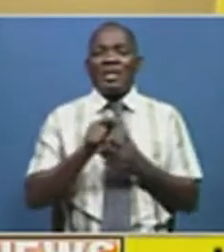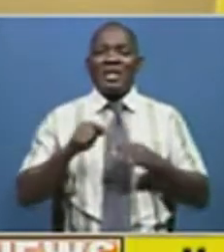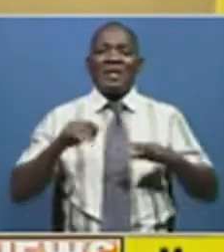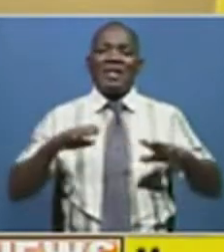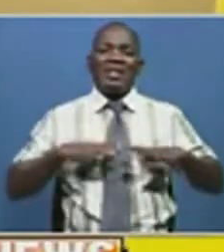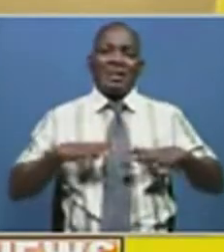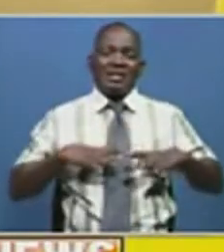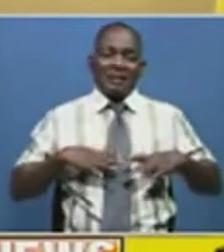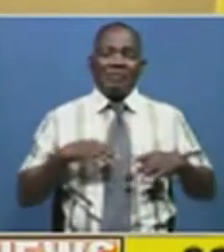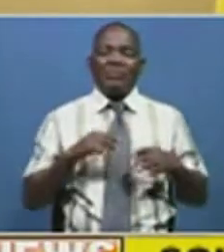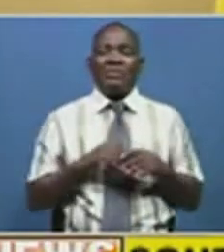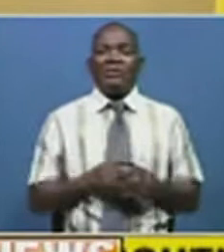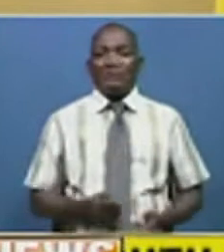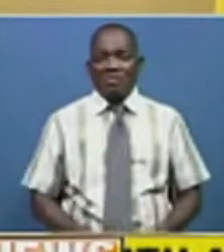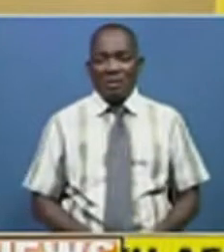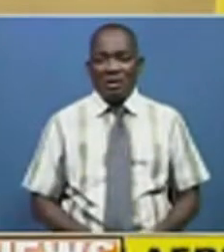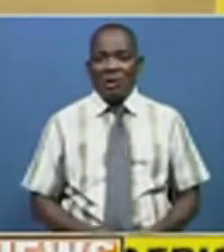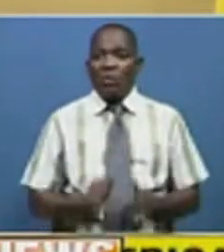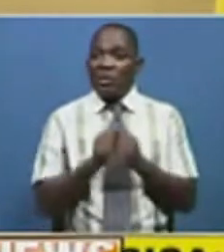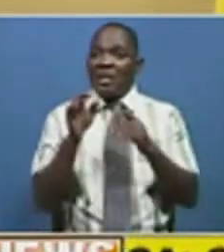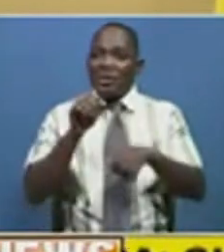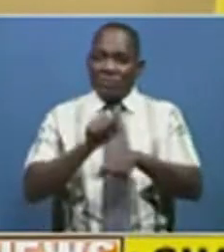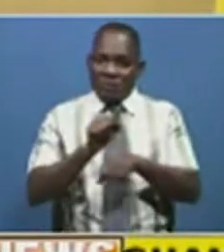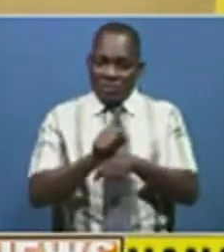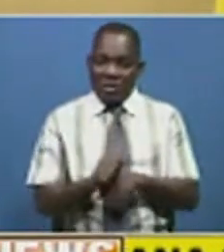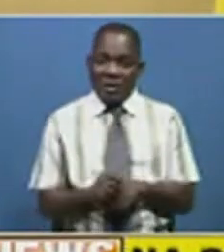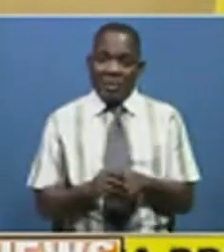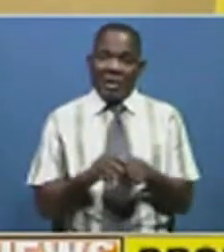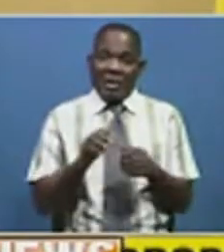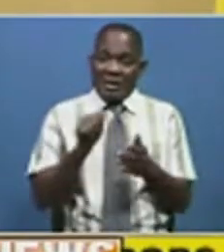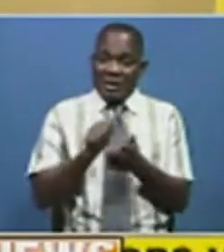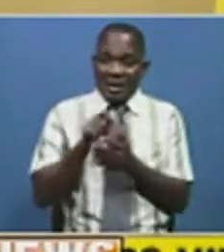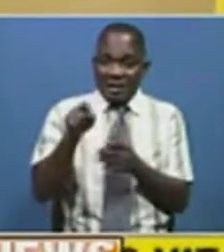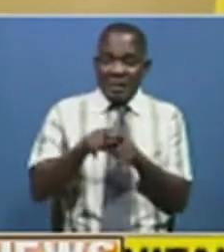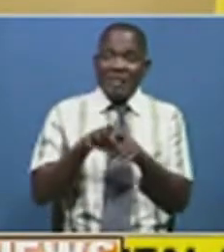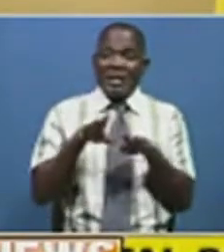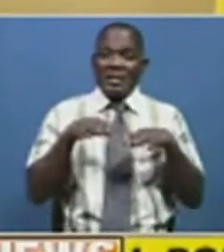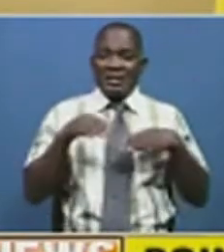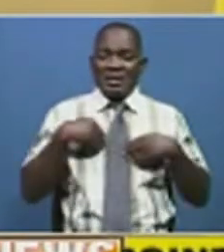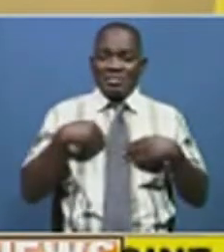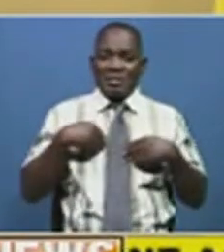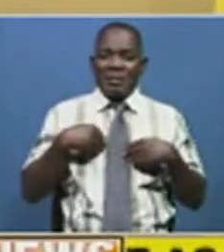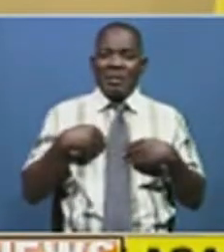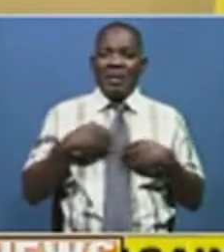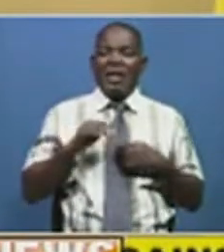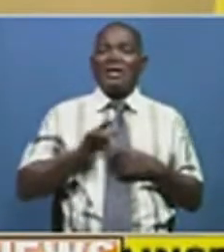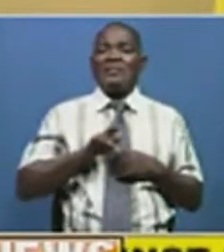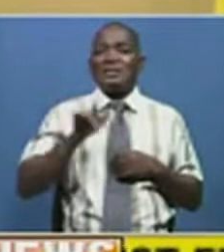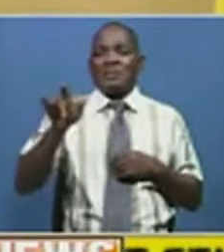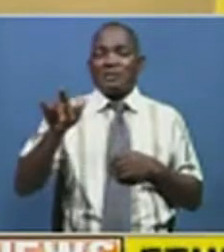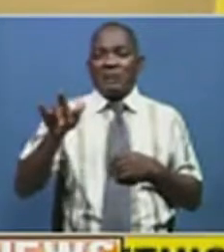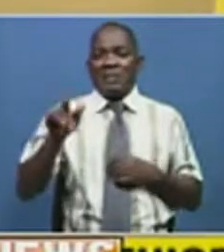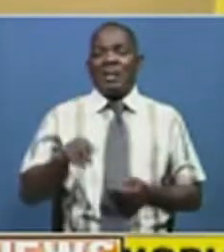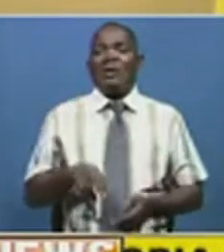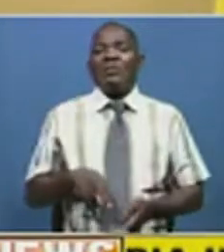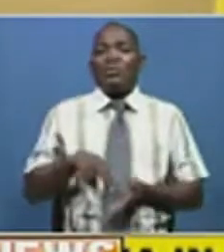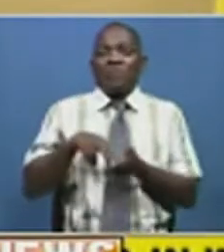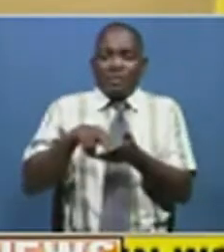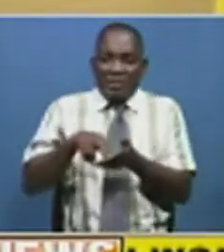overdue 7-day leave of absence, during which he has also accepted an invitation to preside over the